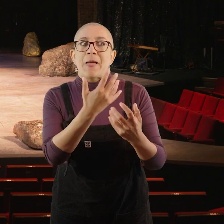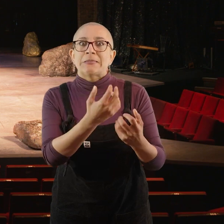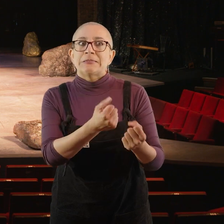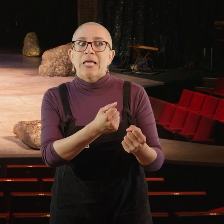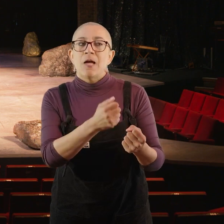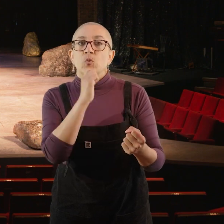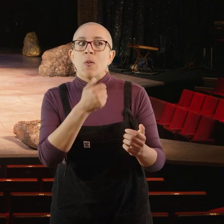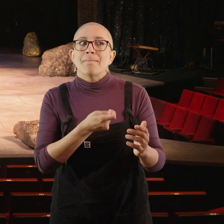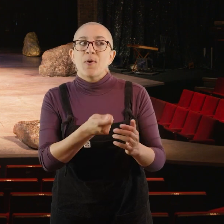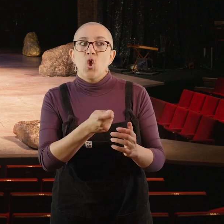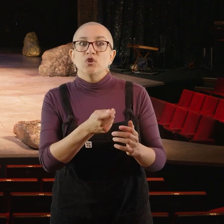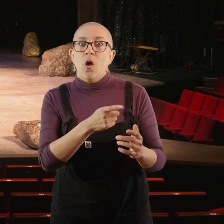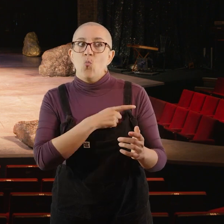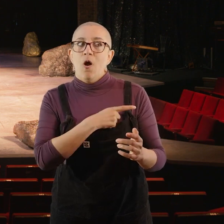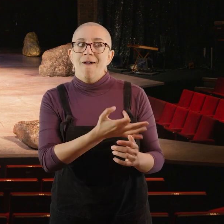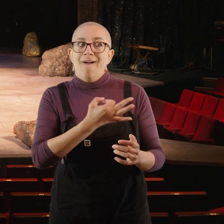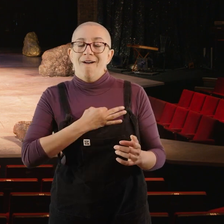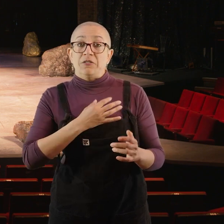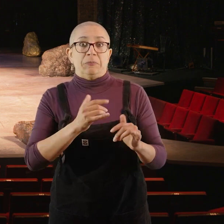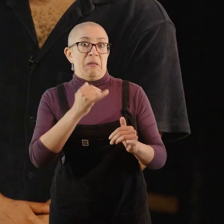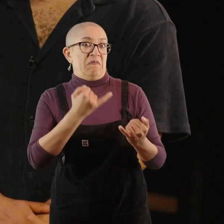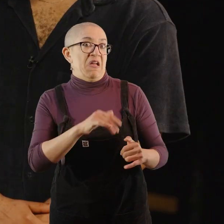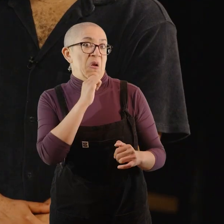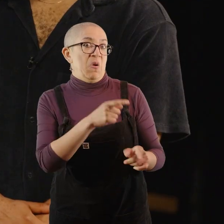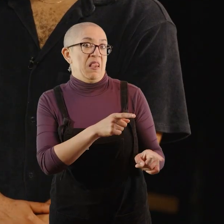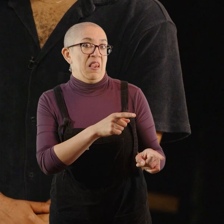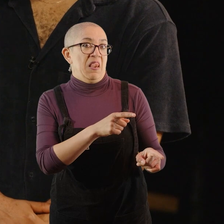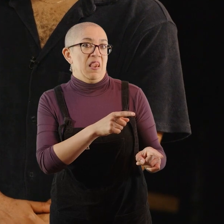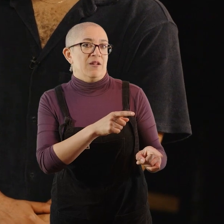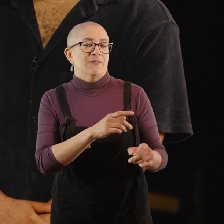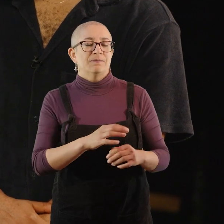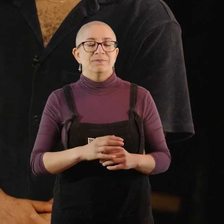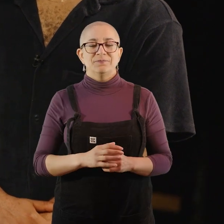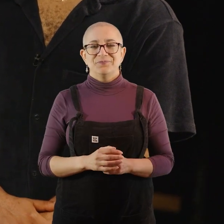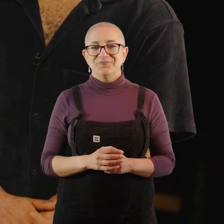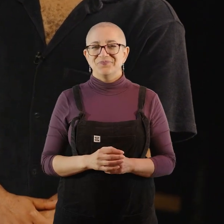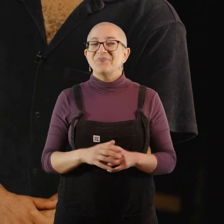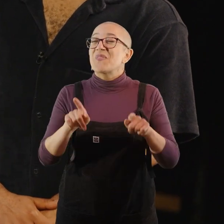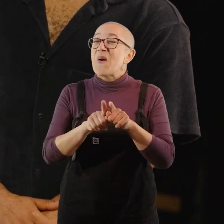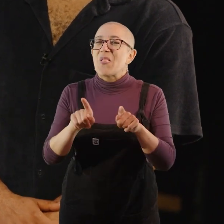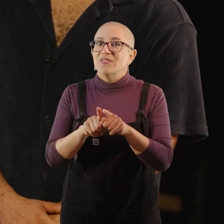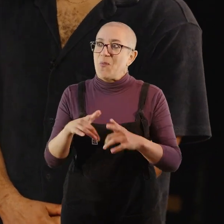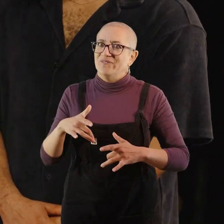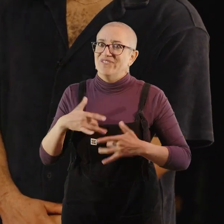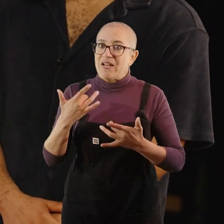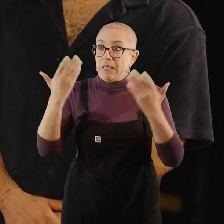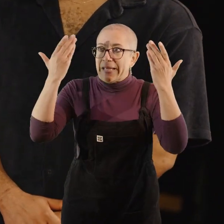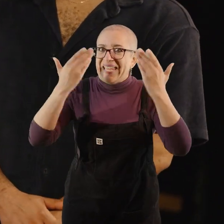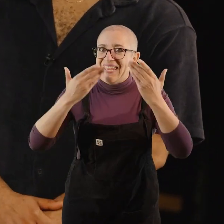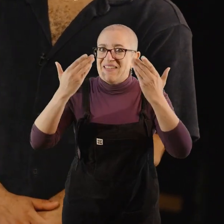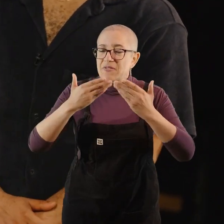general principle it might happen. There is also the time pressure, you know, as Will said, of the evening, but